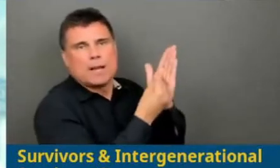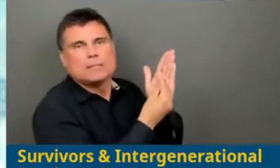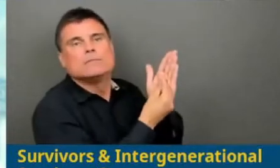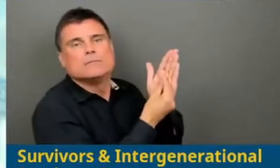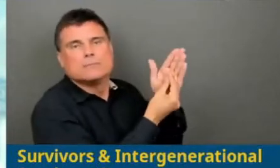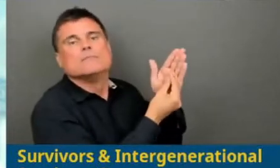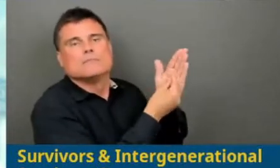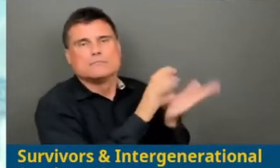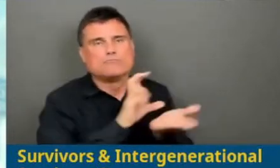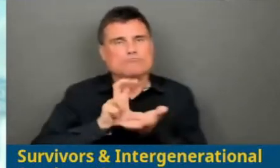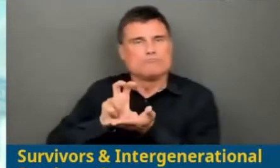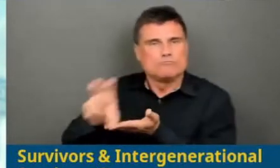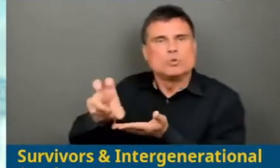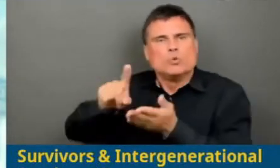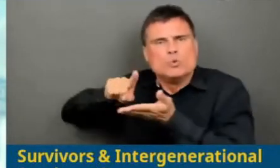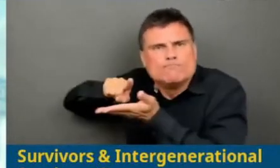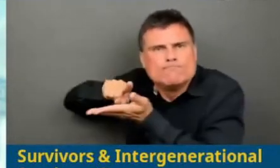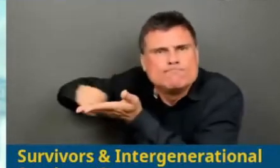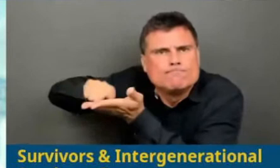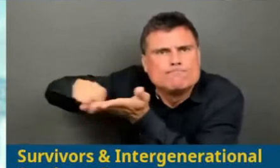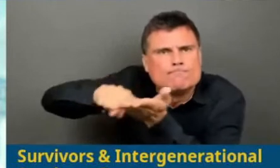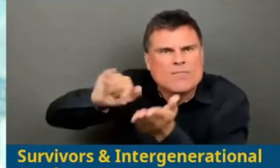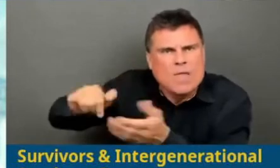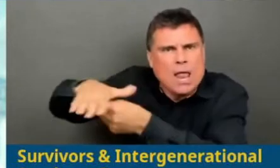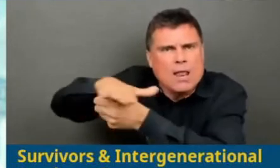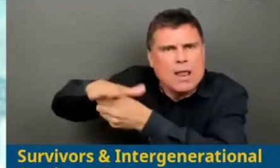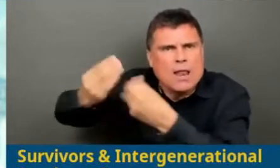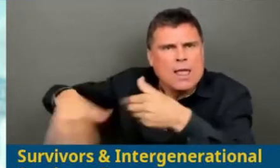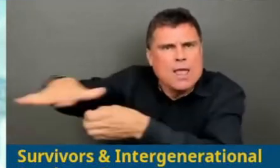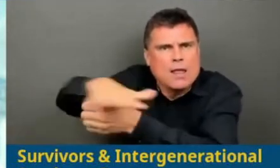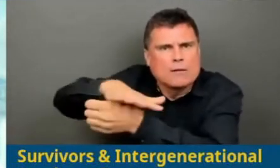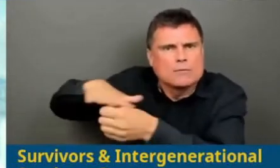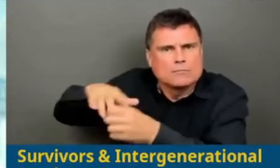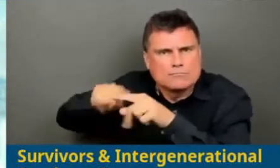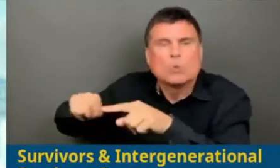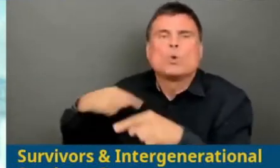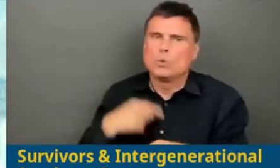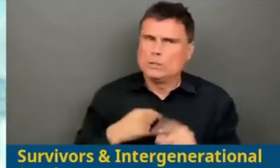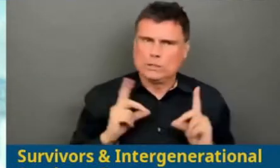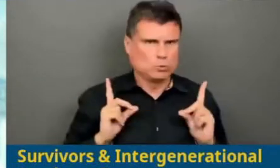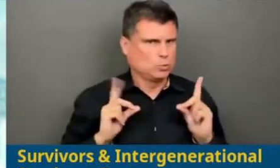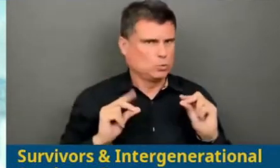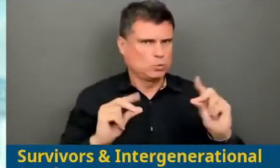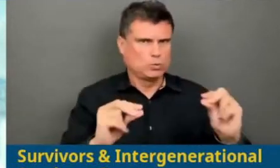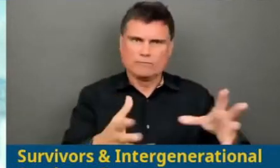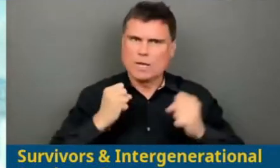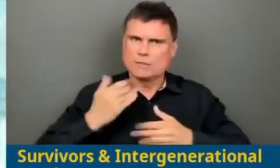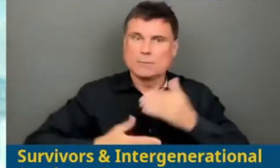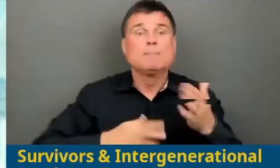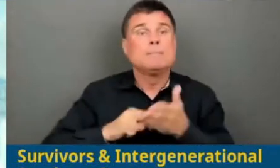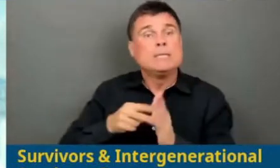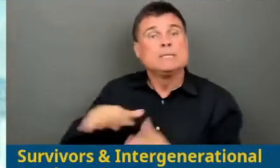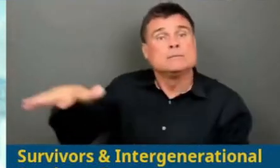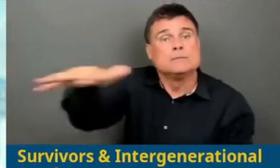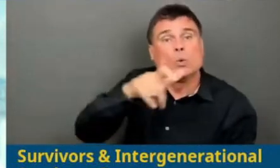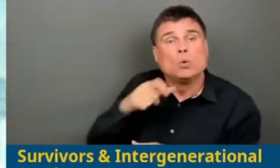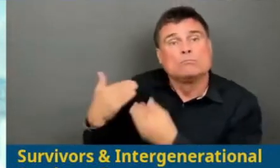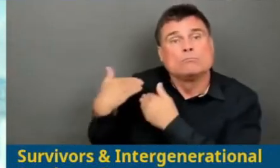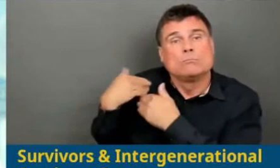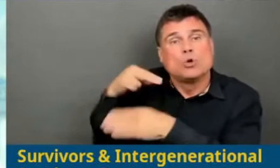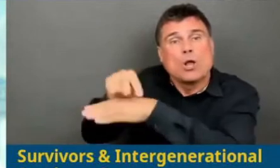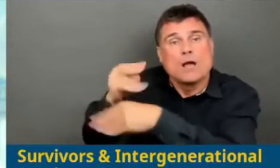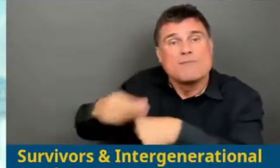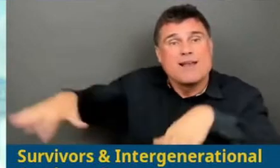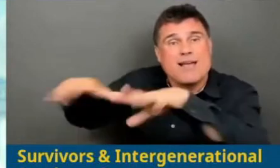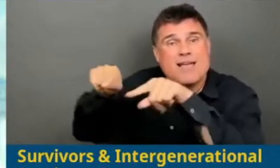sites. We will fast track funding requests so that caretaker communities can plan and do this work at their own